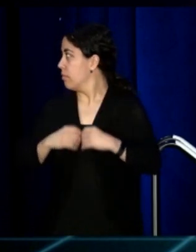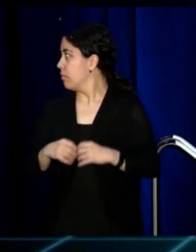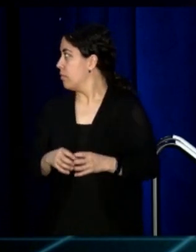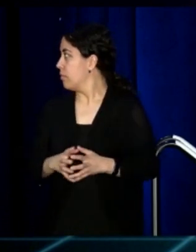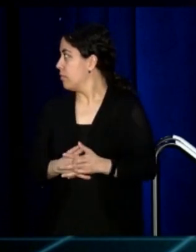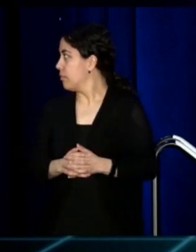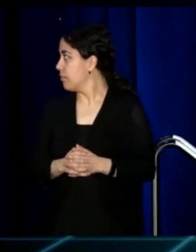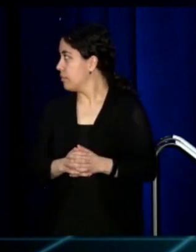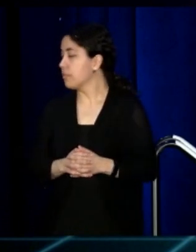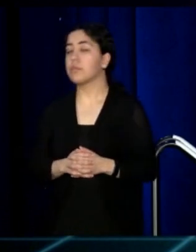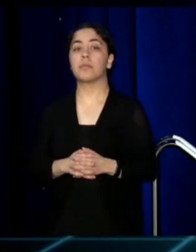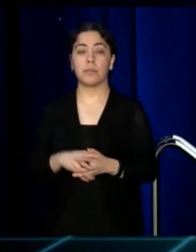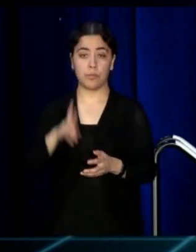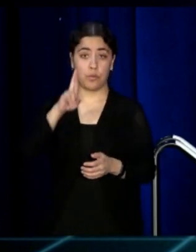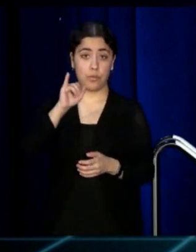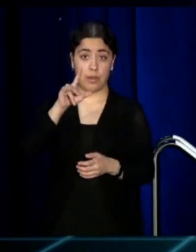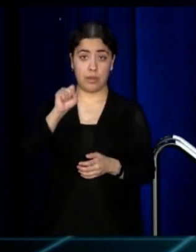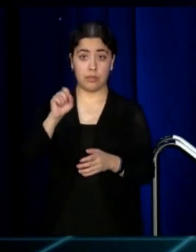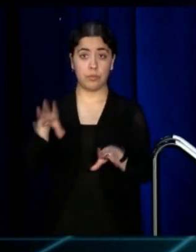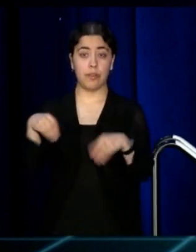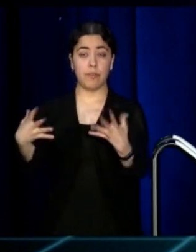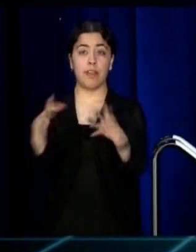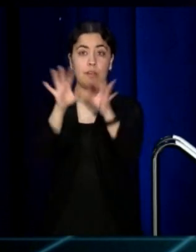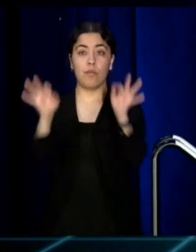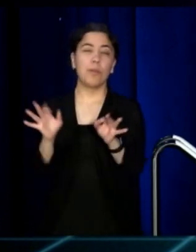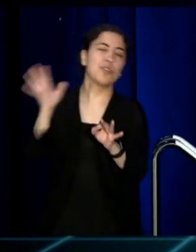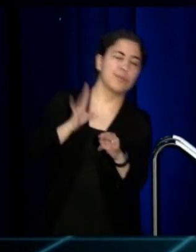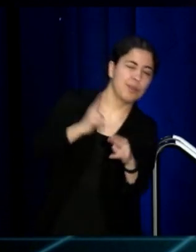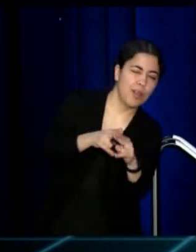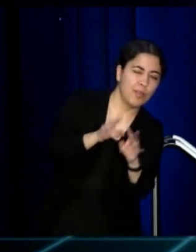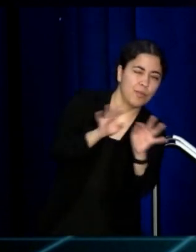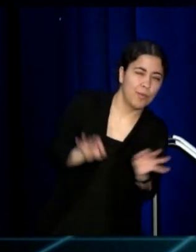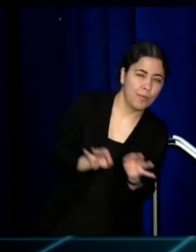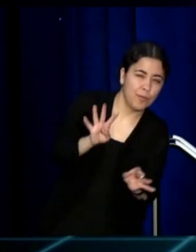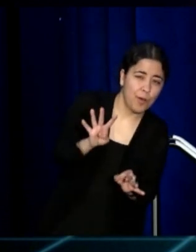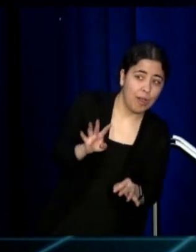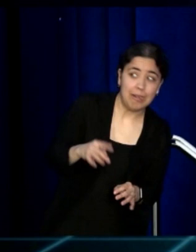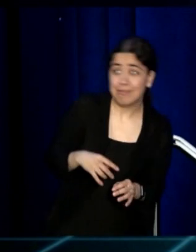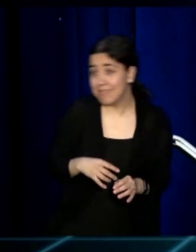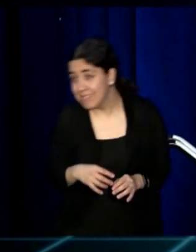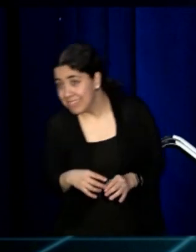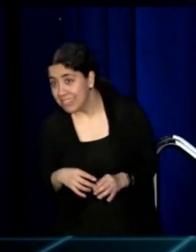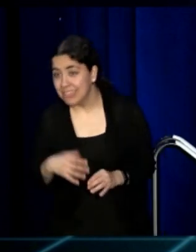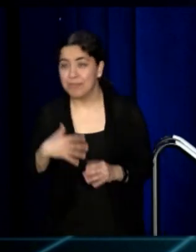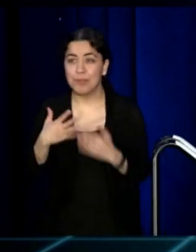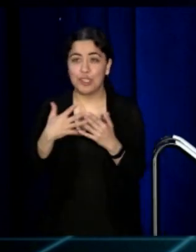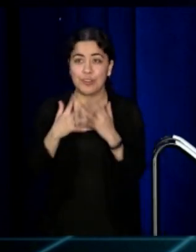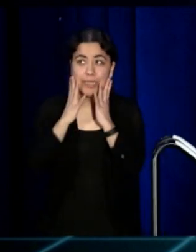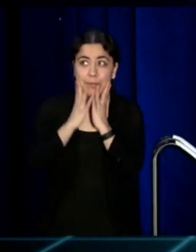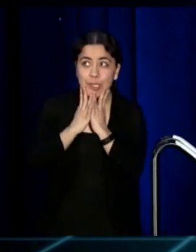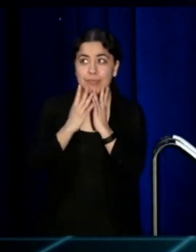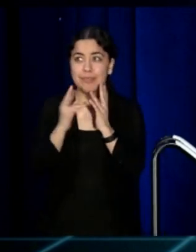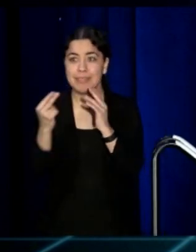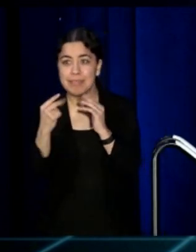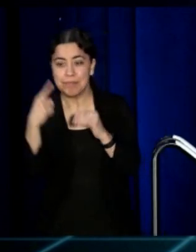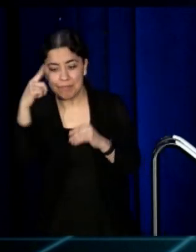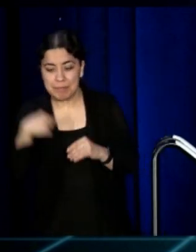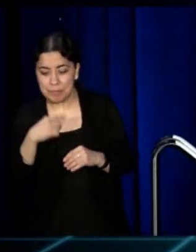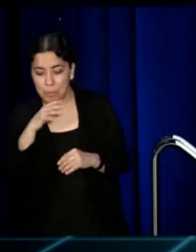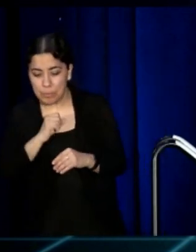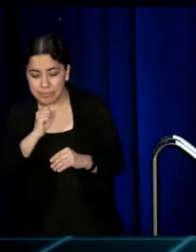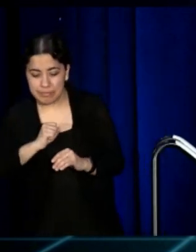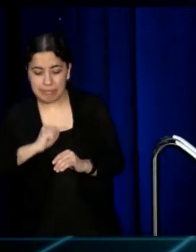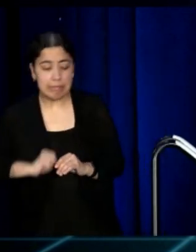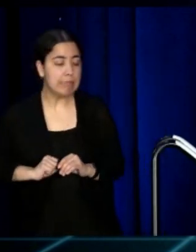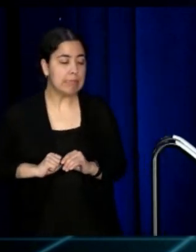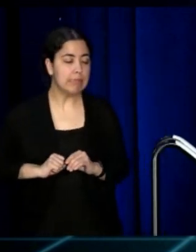a form with, used to be called form for. I'm aging myself, although I guess the gray in my beard does that these days.